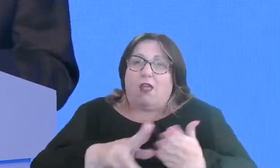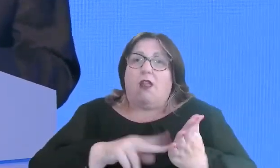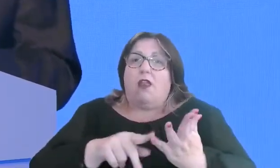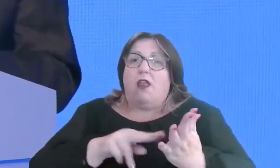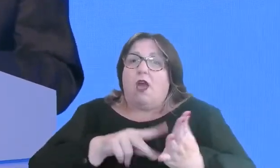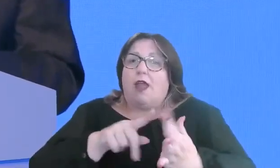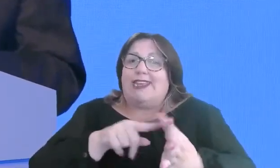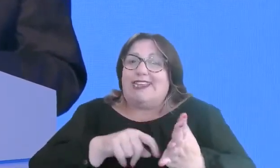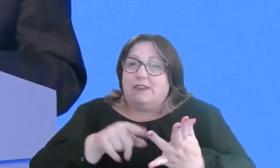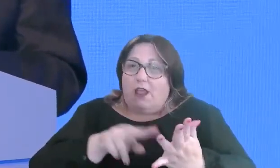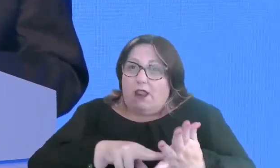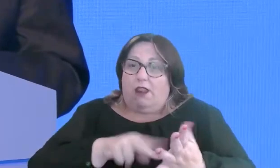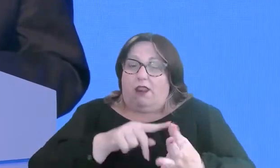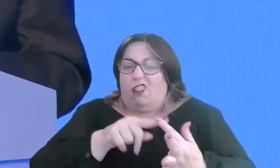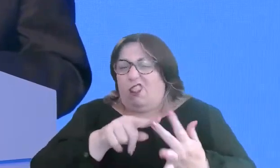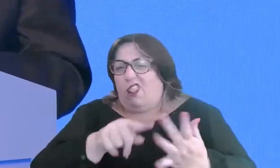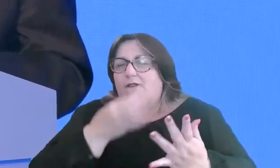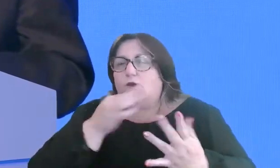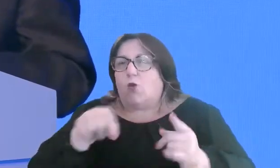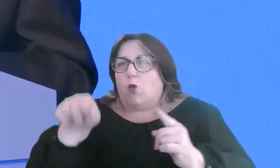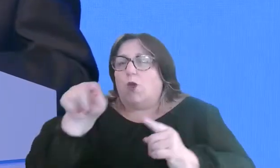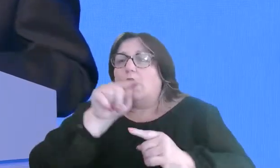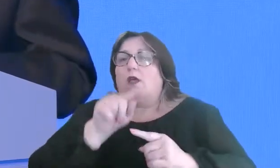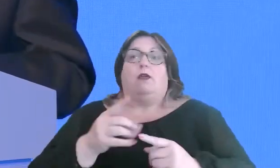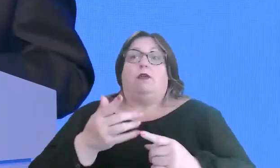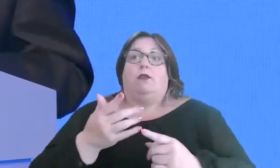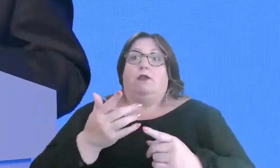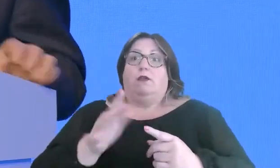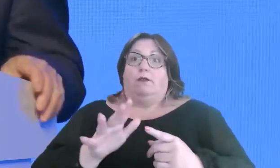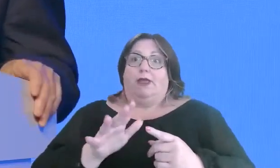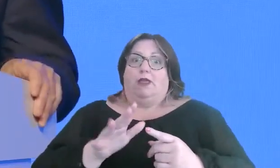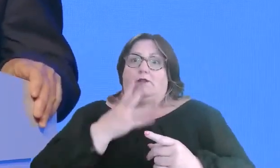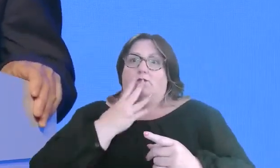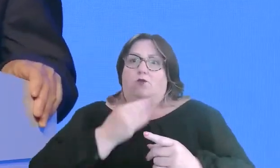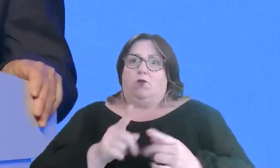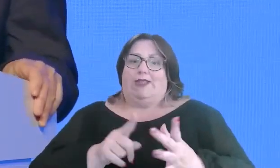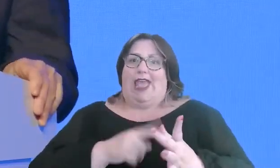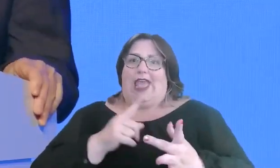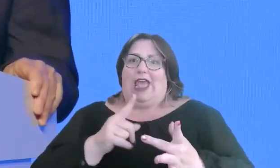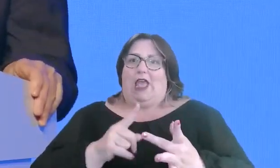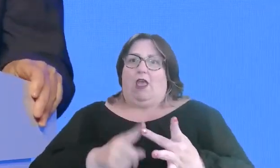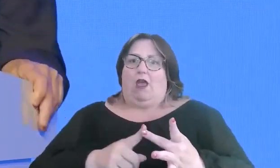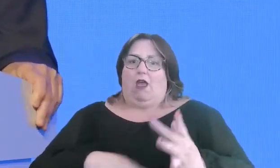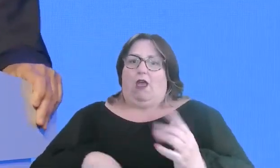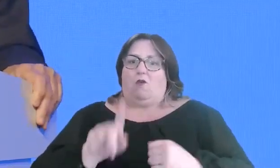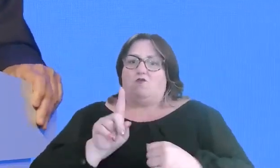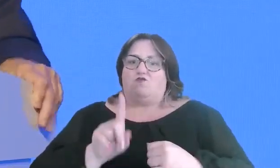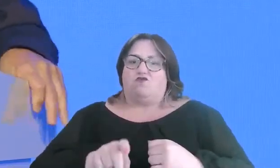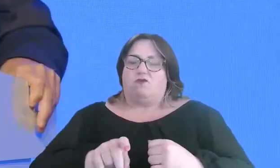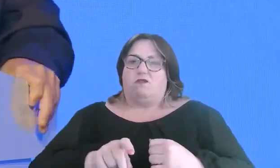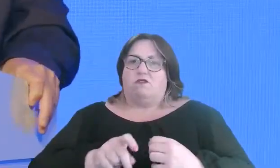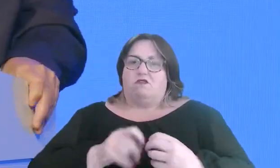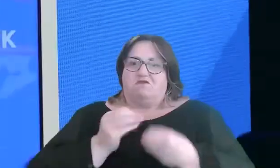in seconds. So jobs that would otherwise have taken hours and hours done in seconds. 100 planning records a